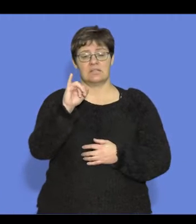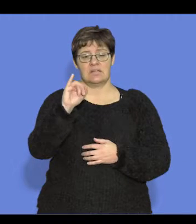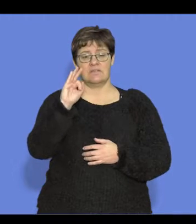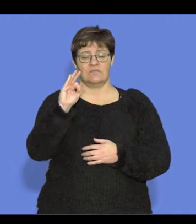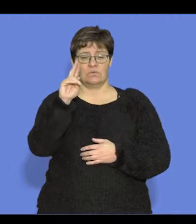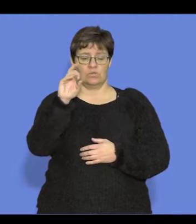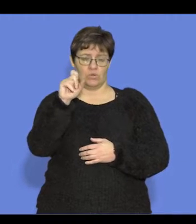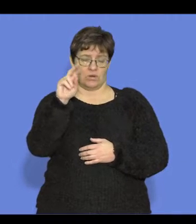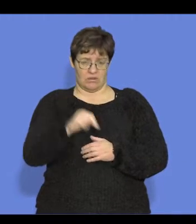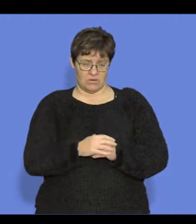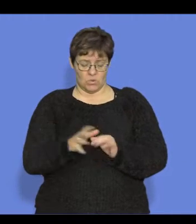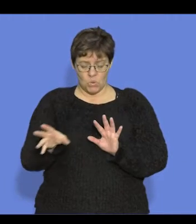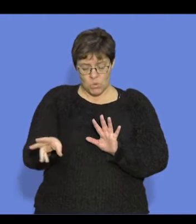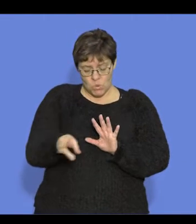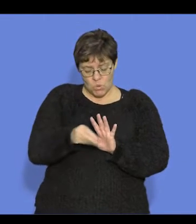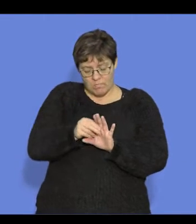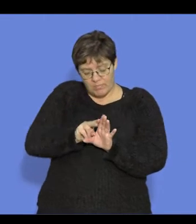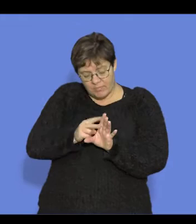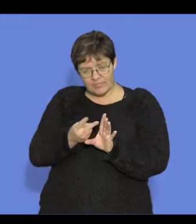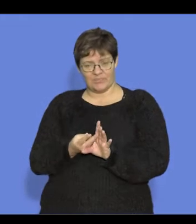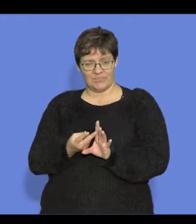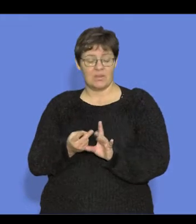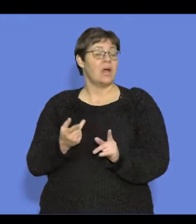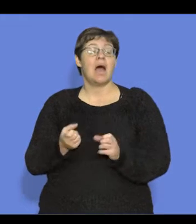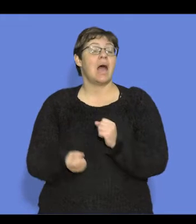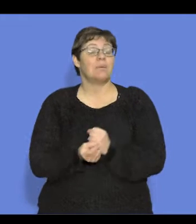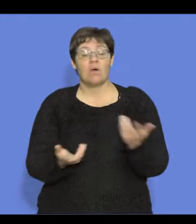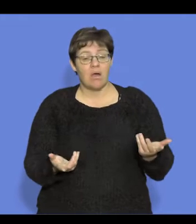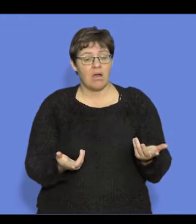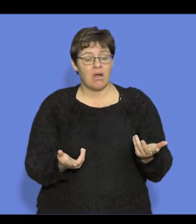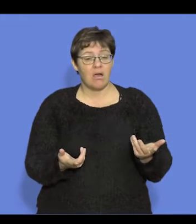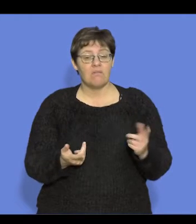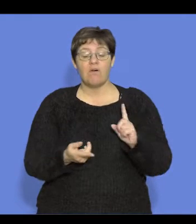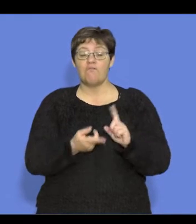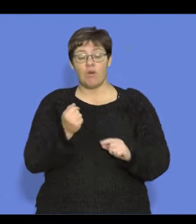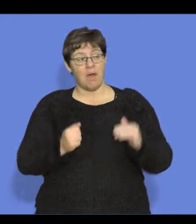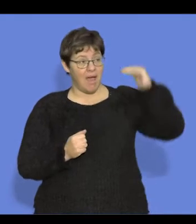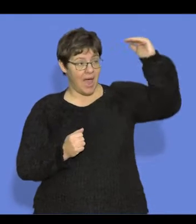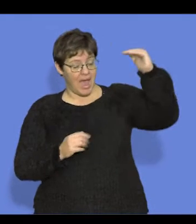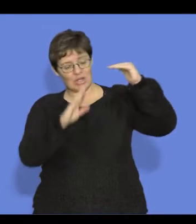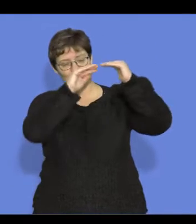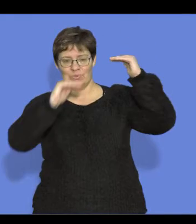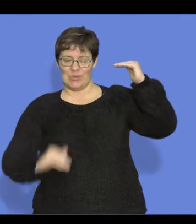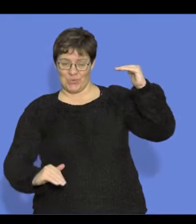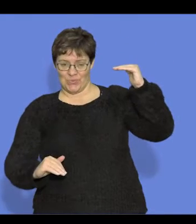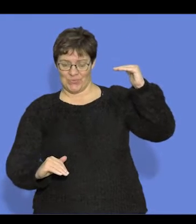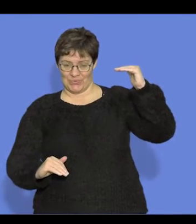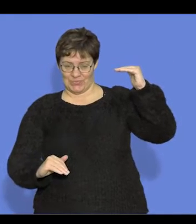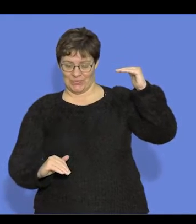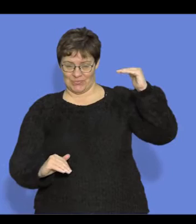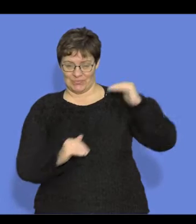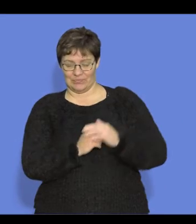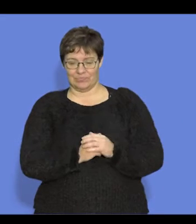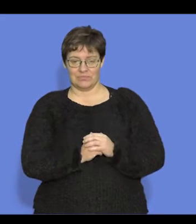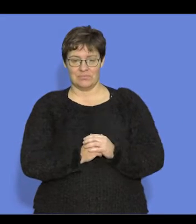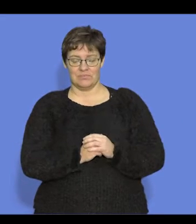diffusion. And diffusion occurs when substances move from a high concentration to a